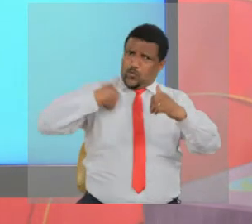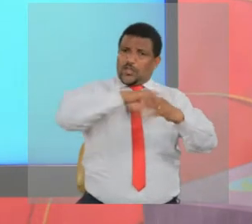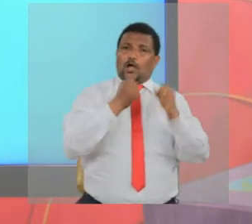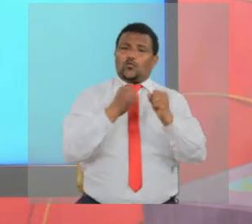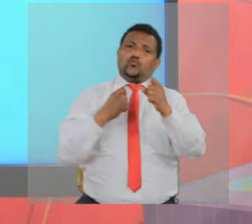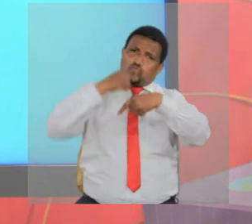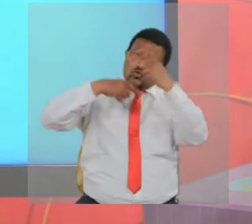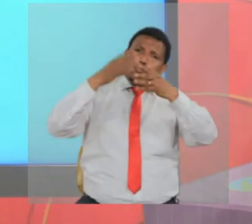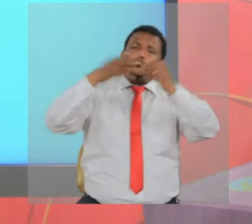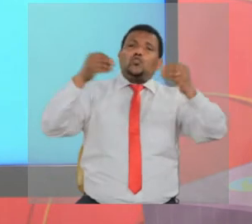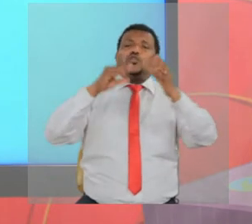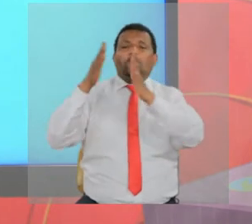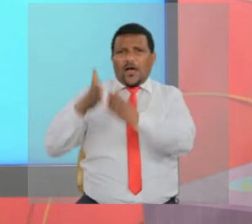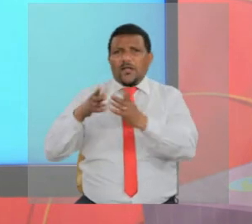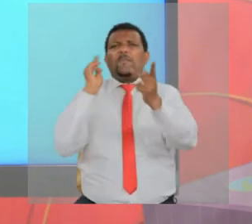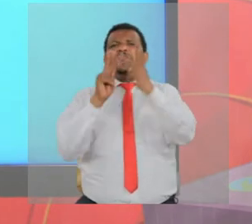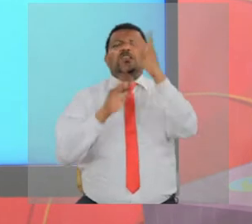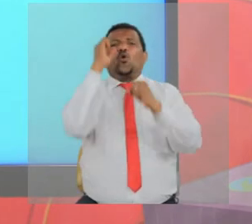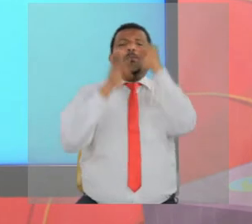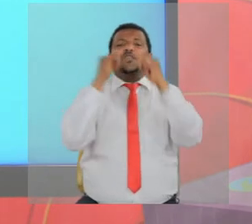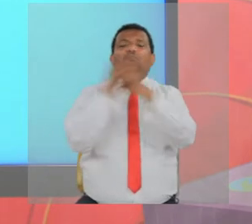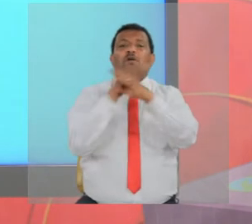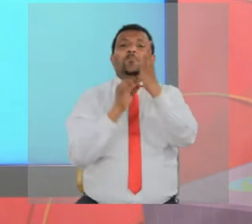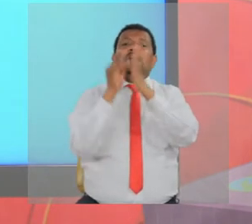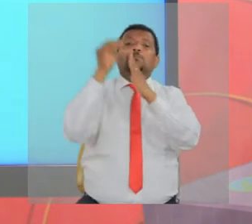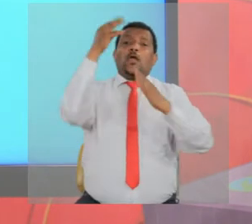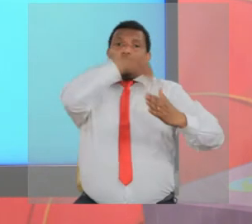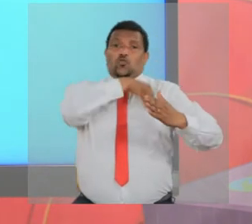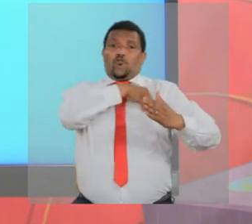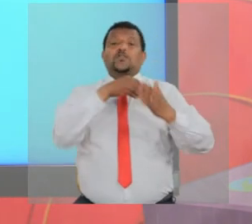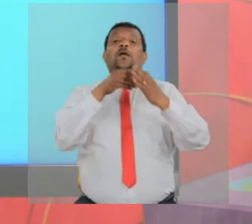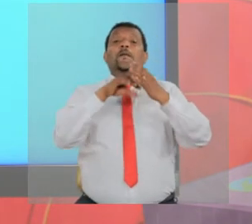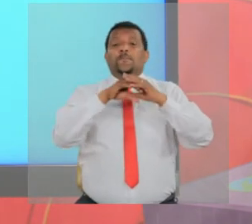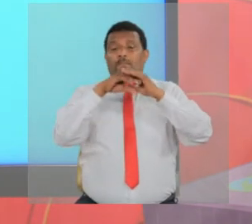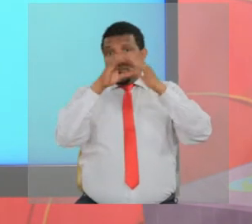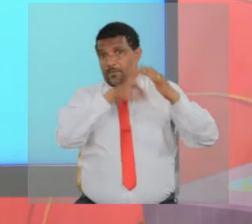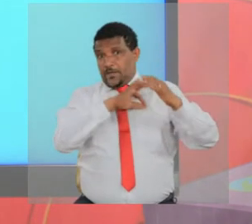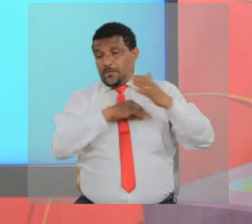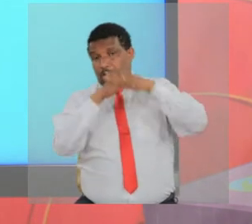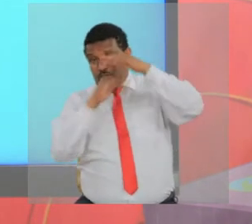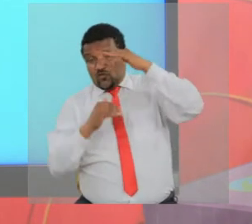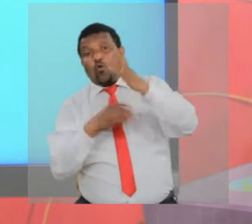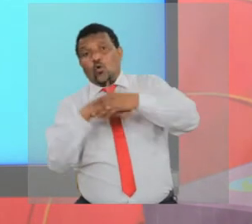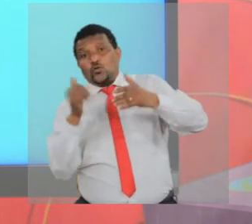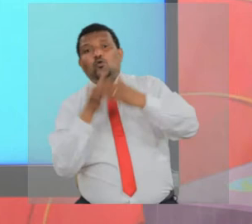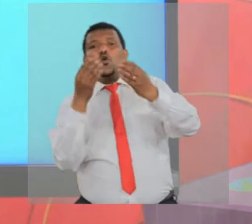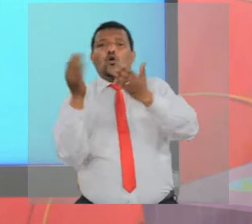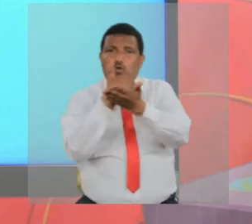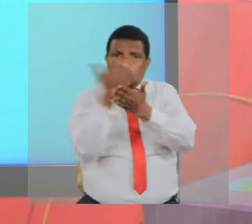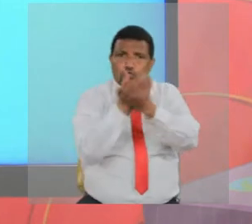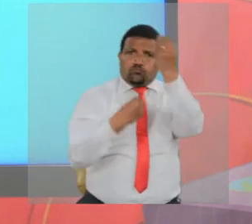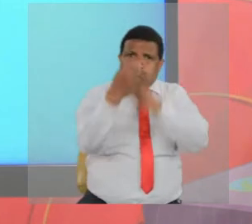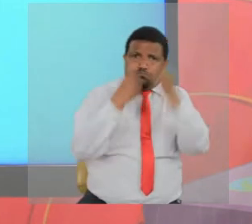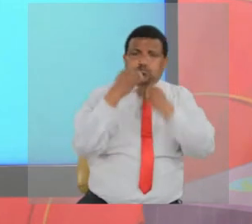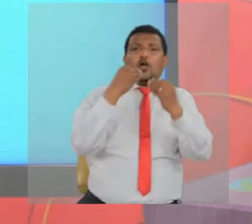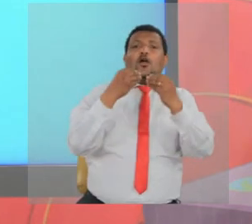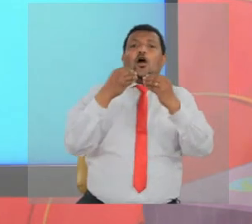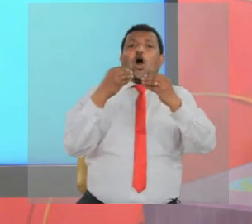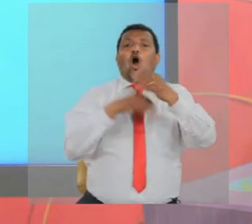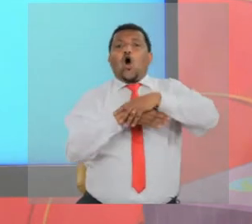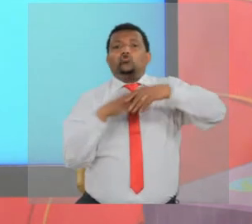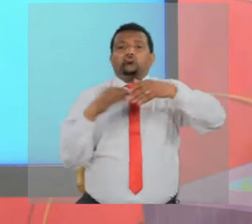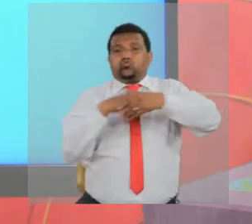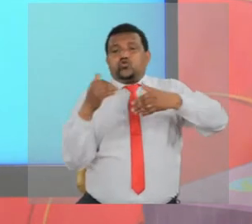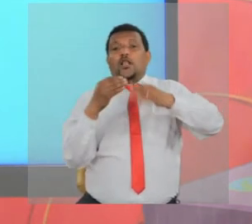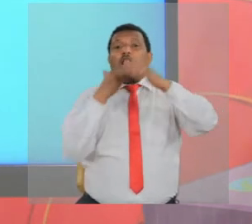to the solution part. And a perfectly competitive firm maximizes profit or minimizes loss by producing and selling an output level where MR is equal to MC and